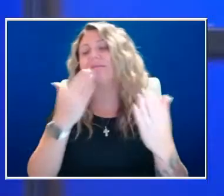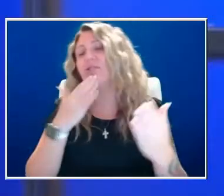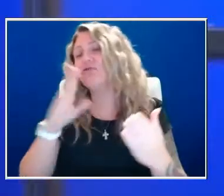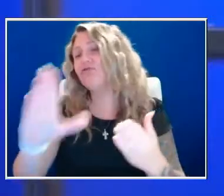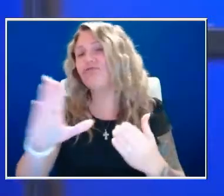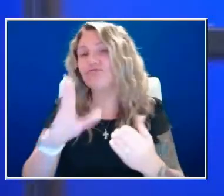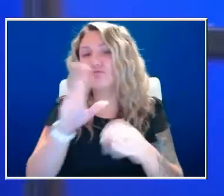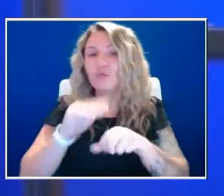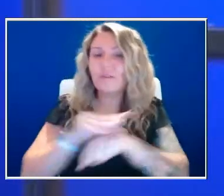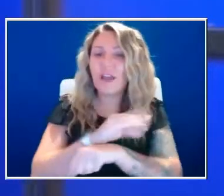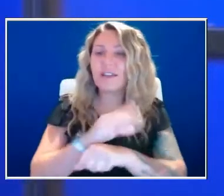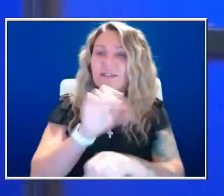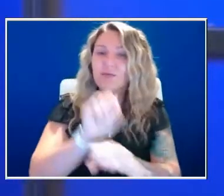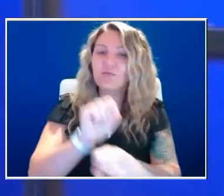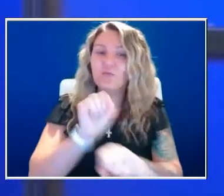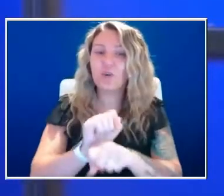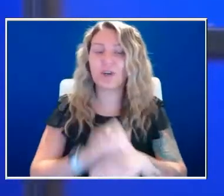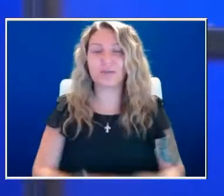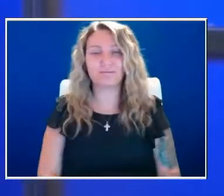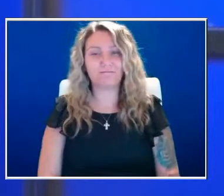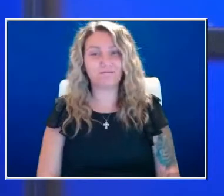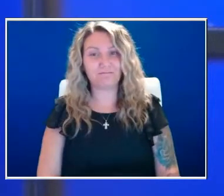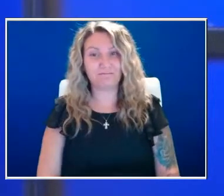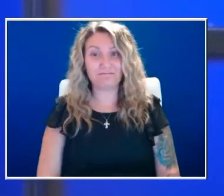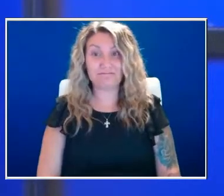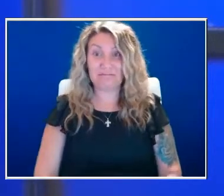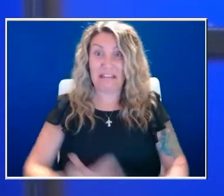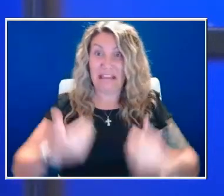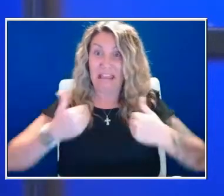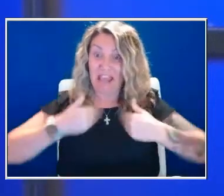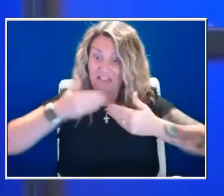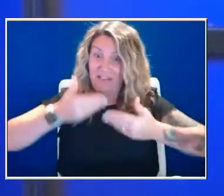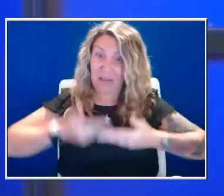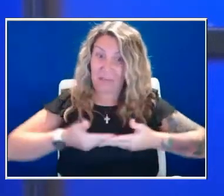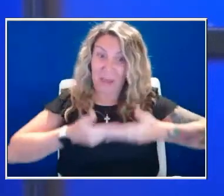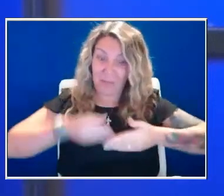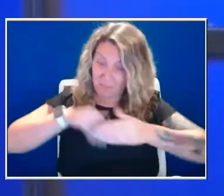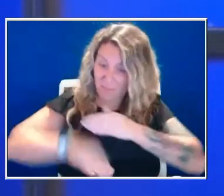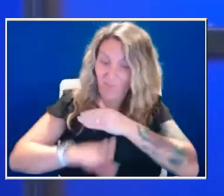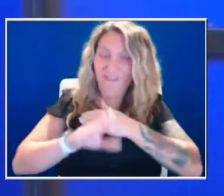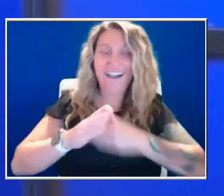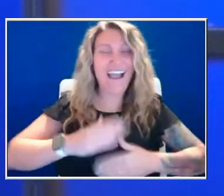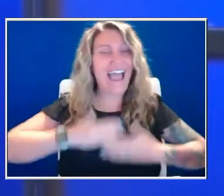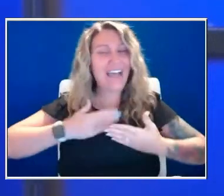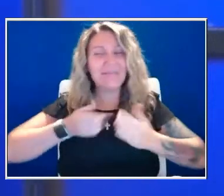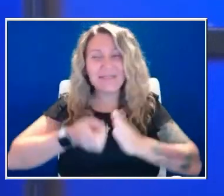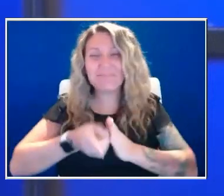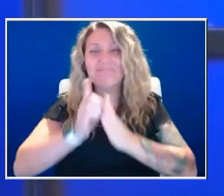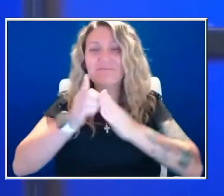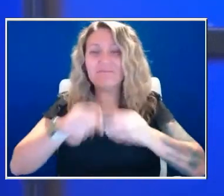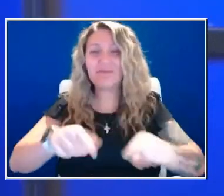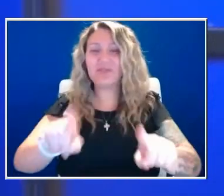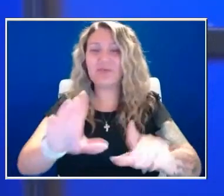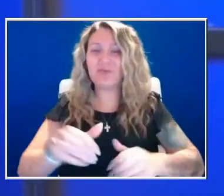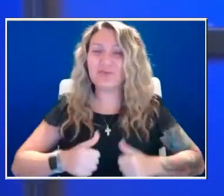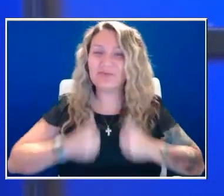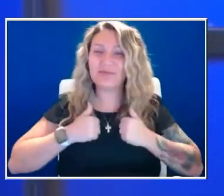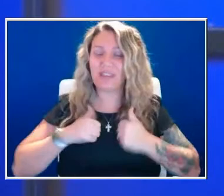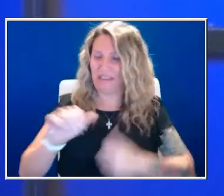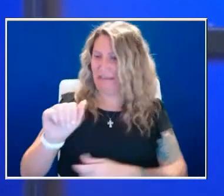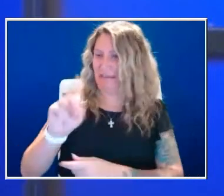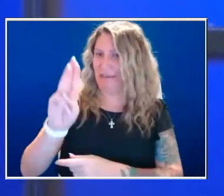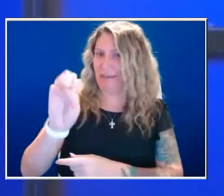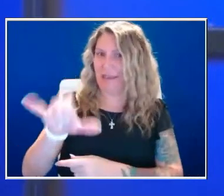you. Well, having a baby, it's supposed to be one of the happiest moments in your life. But for Amy Lewis, she doesn't even remember